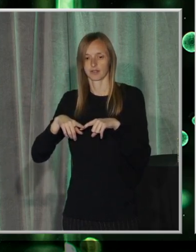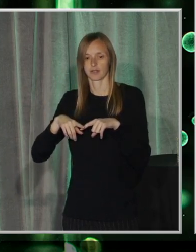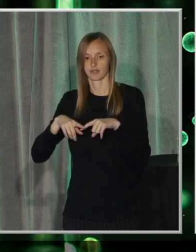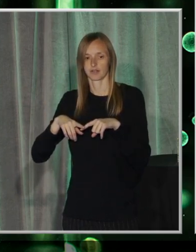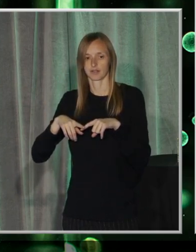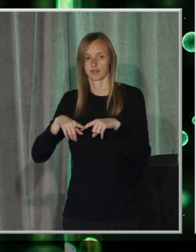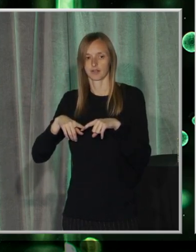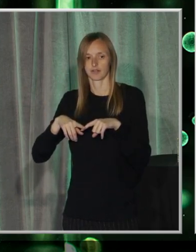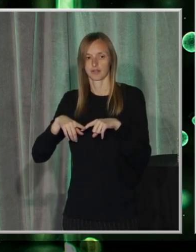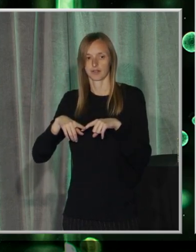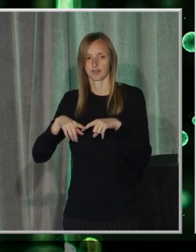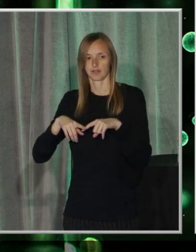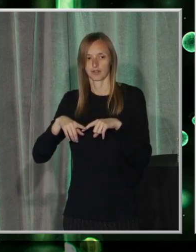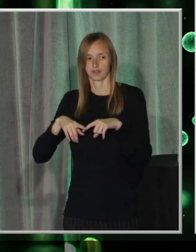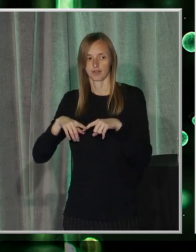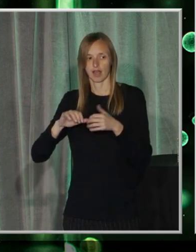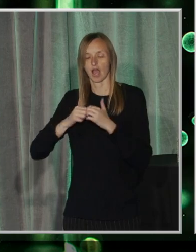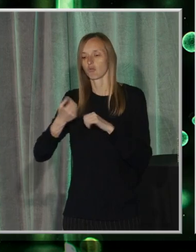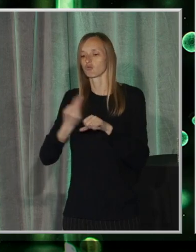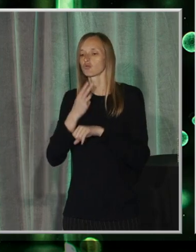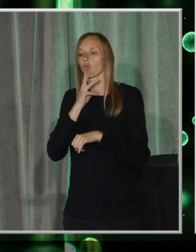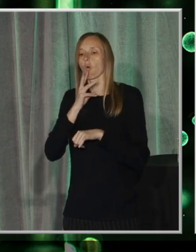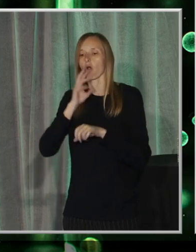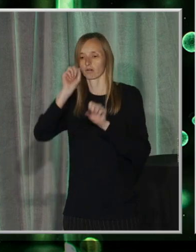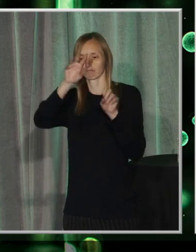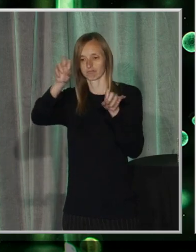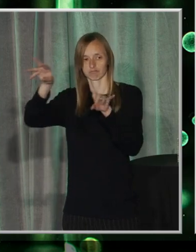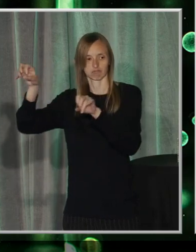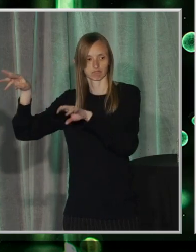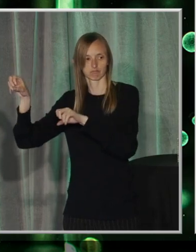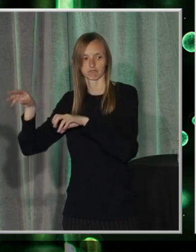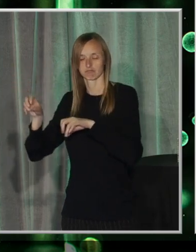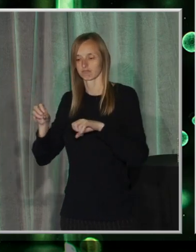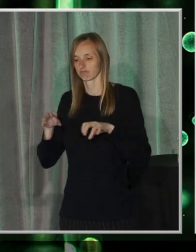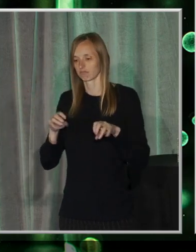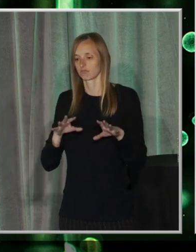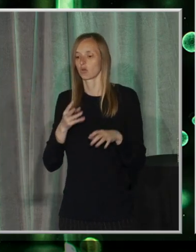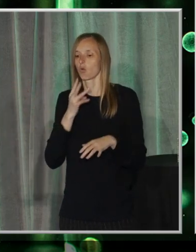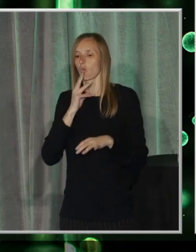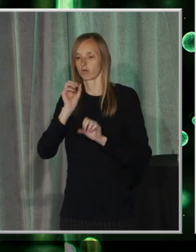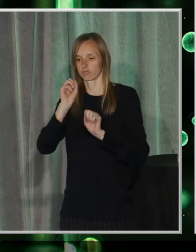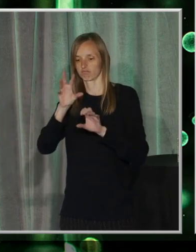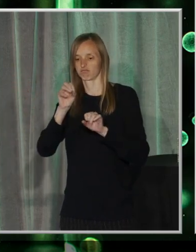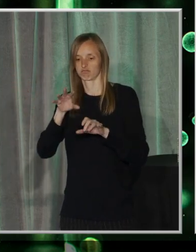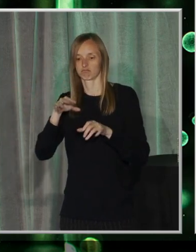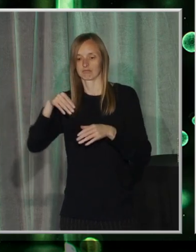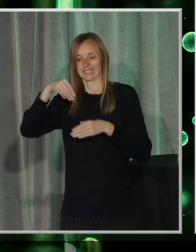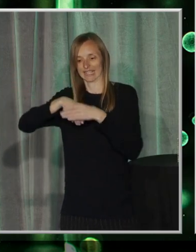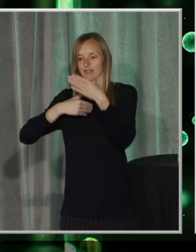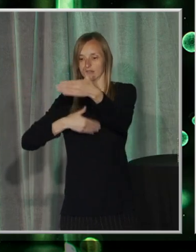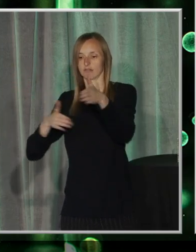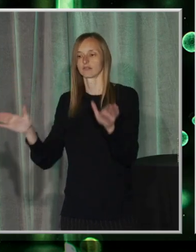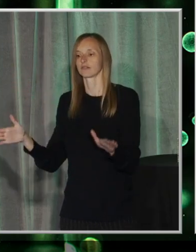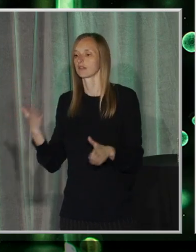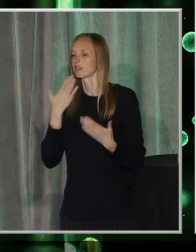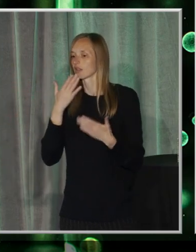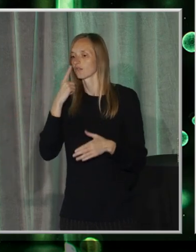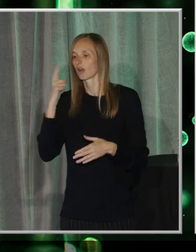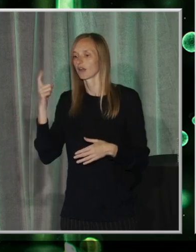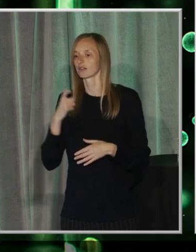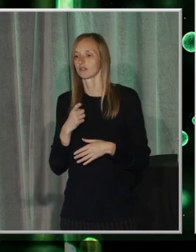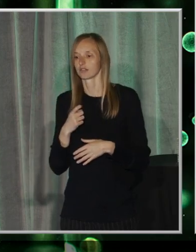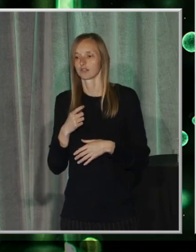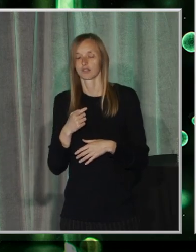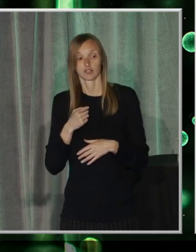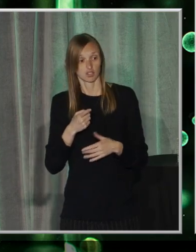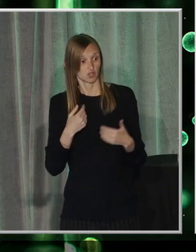we are sprinkled water, or how we are putting water into our charcoal cooler. Thank you so much. Do you